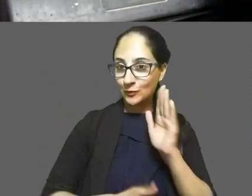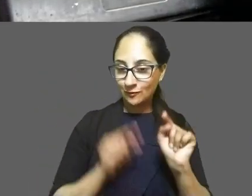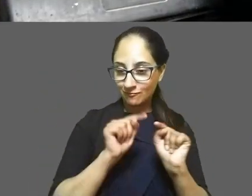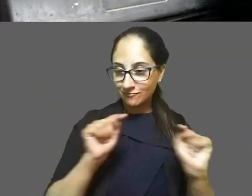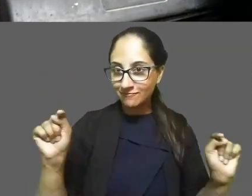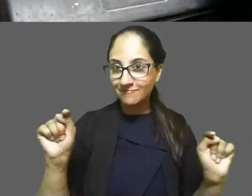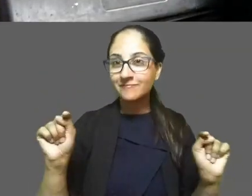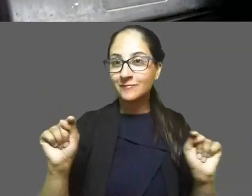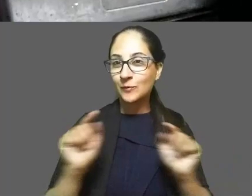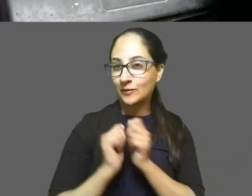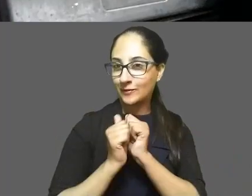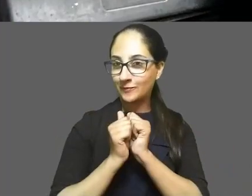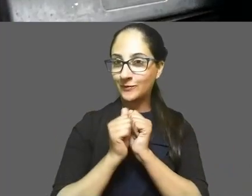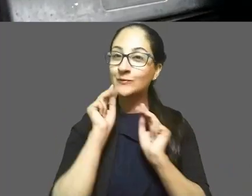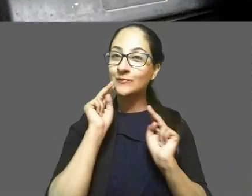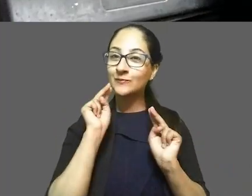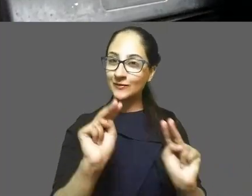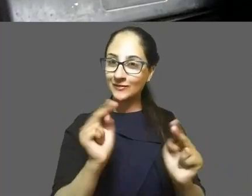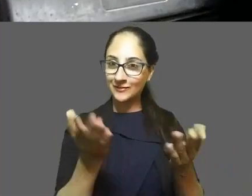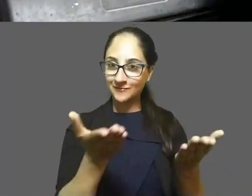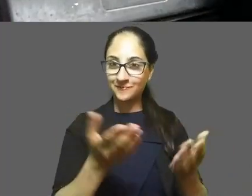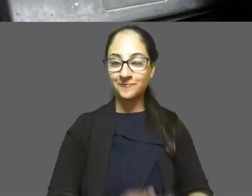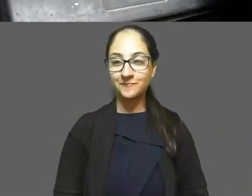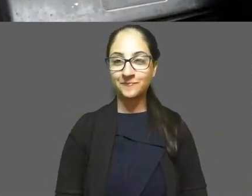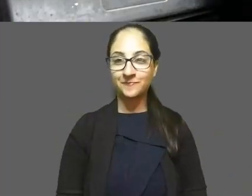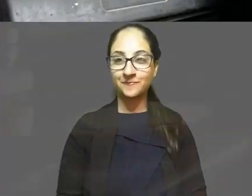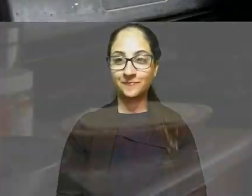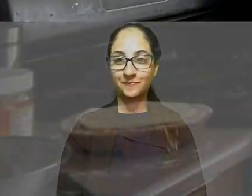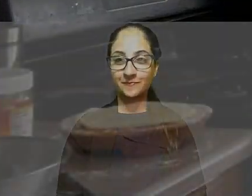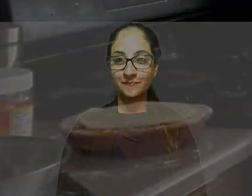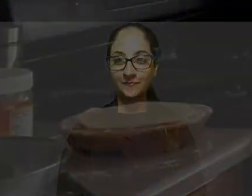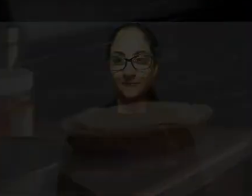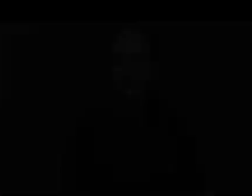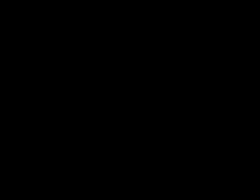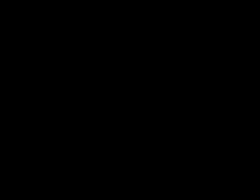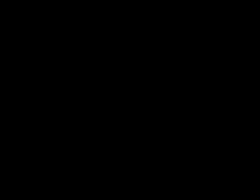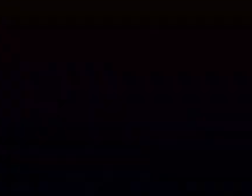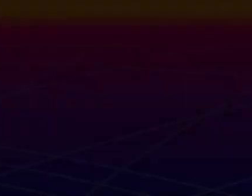go head-to-head in the Ultimate Mind Challenge. I'll see you guys there.